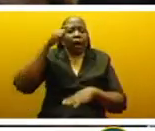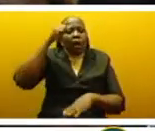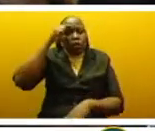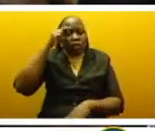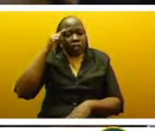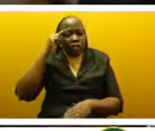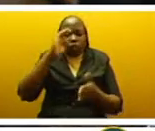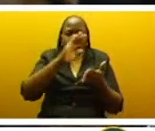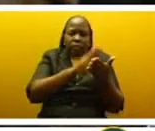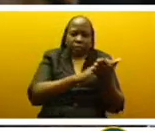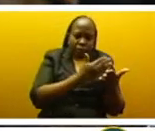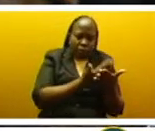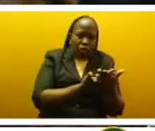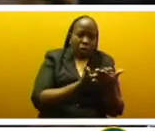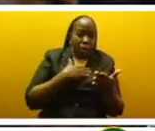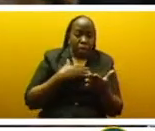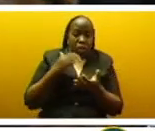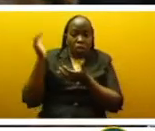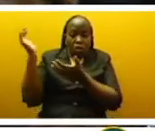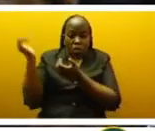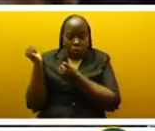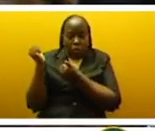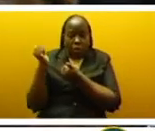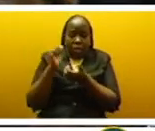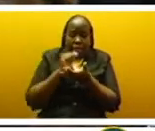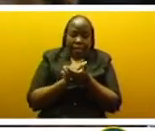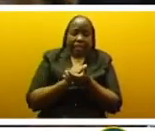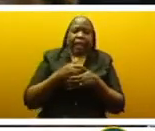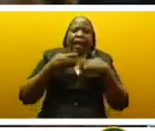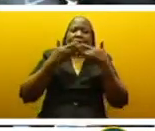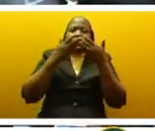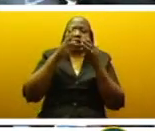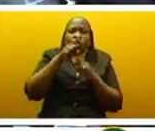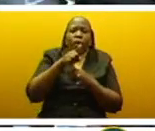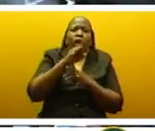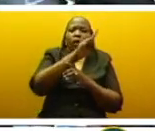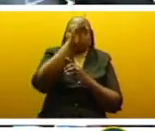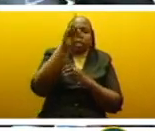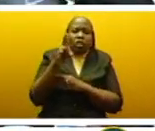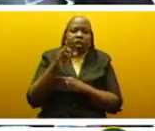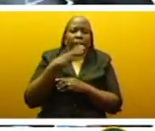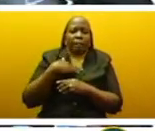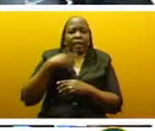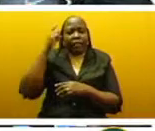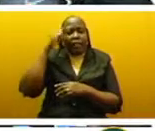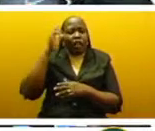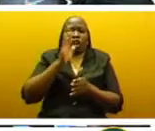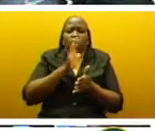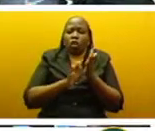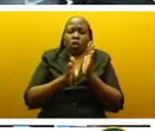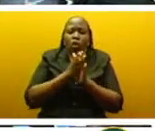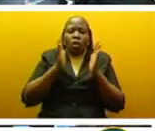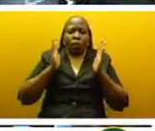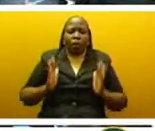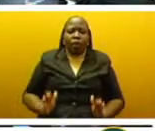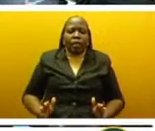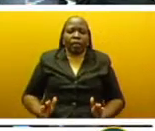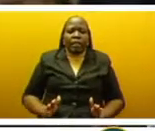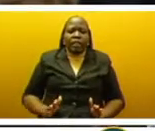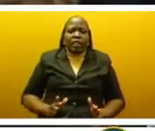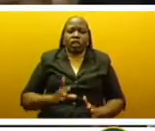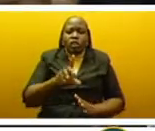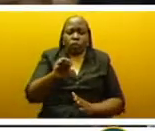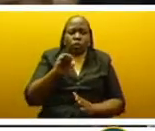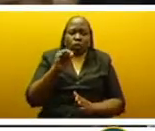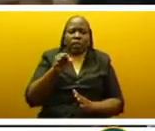I hope, Justice Lenola, it answers your question. Thank you. Because I think nobody here actually took those questions seriously, they